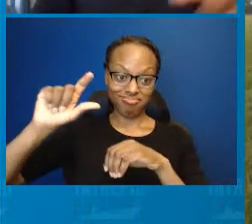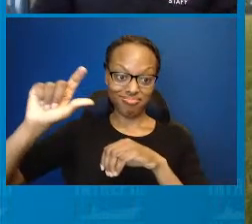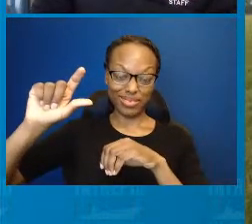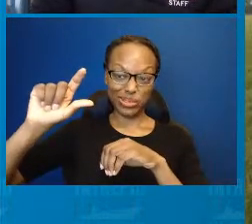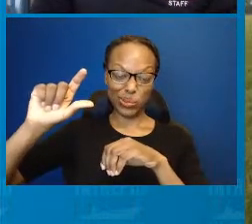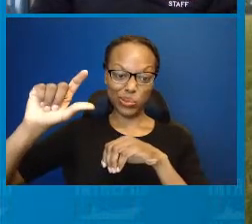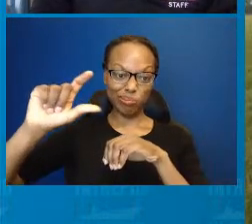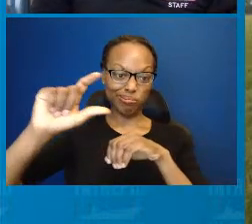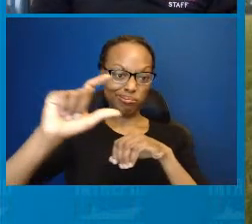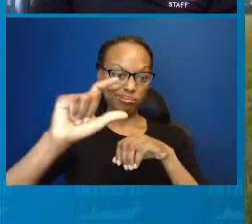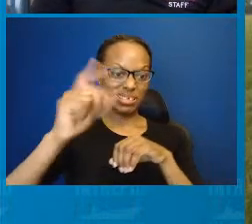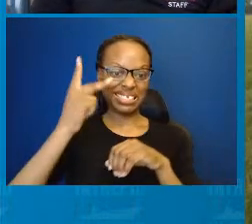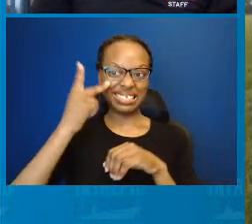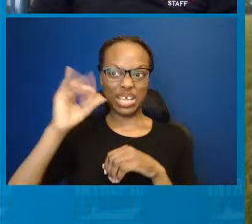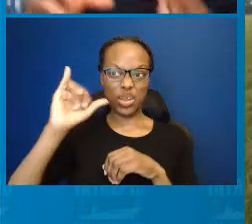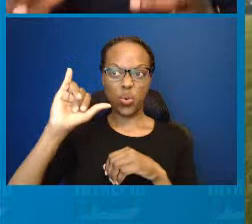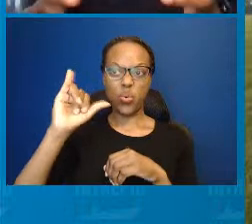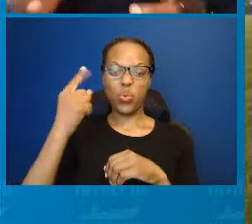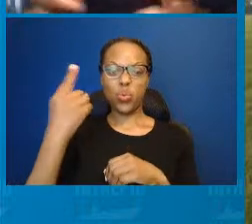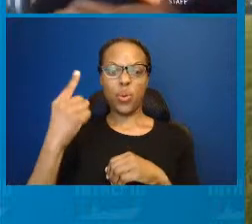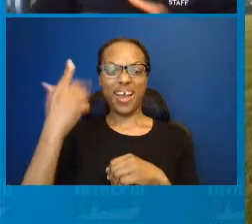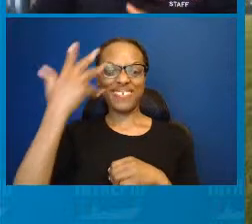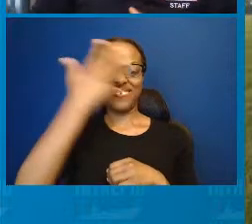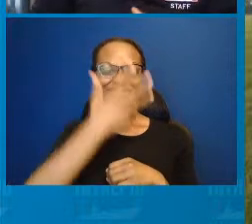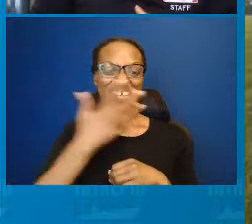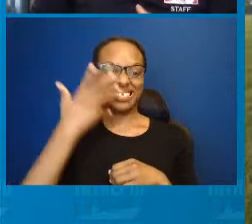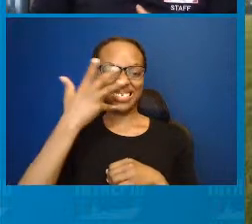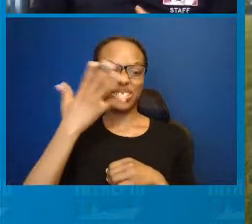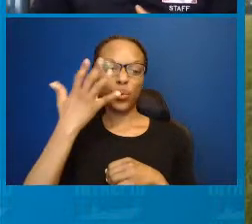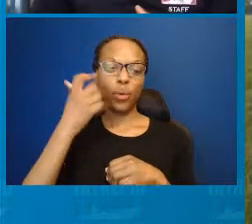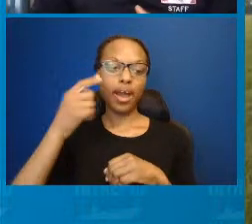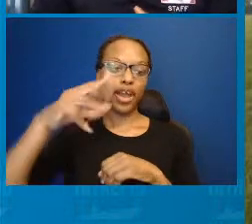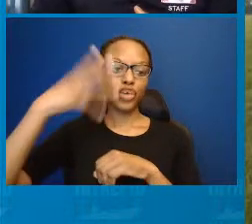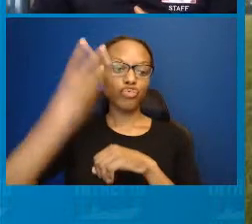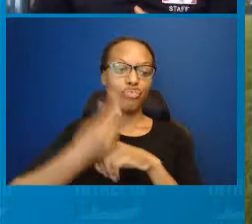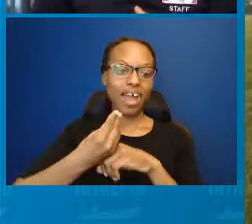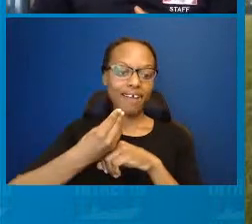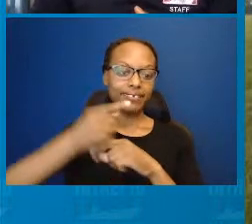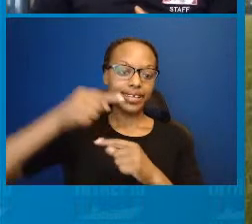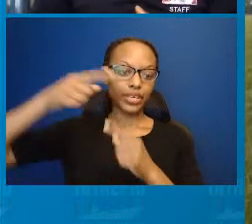face of it due to the fact of gravitational rotation, right?